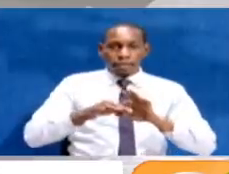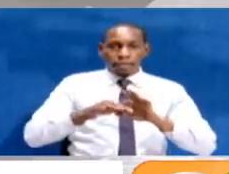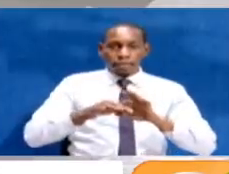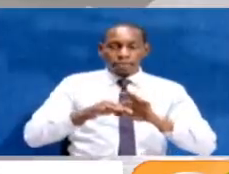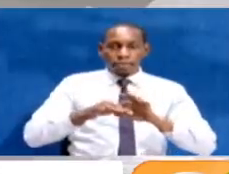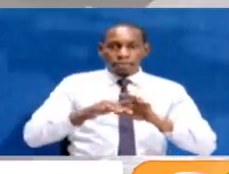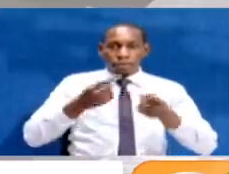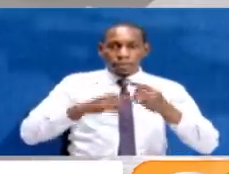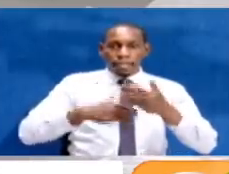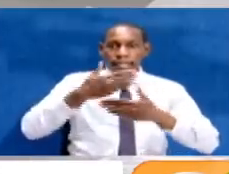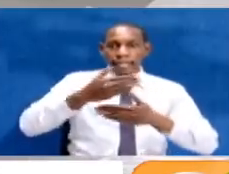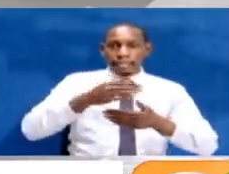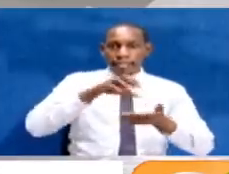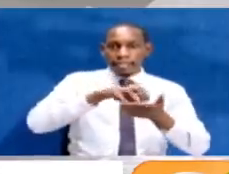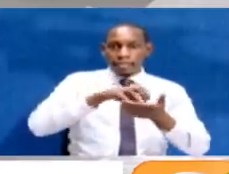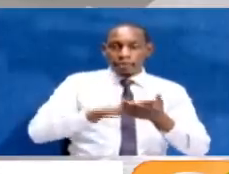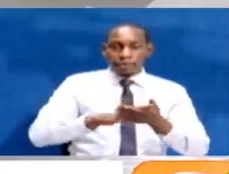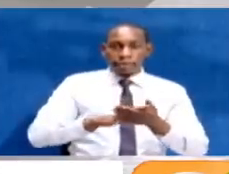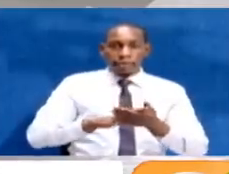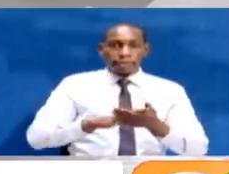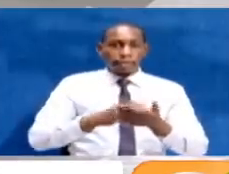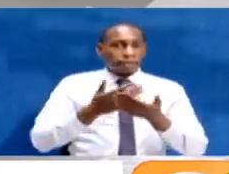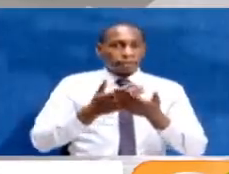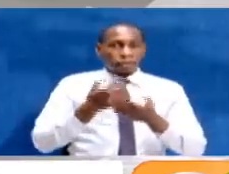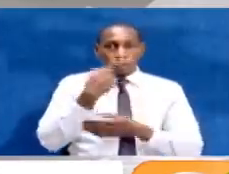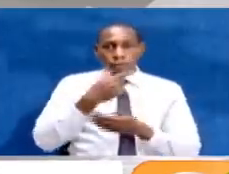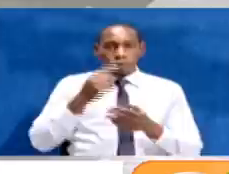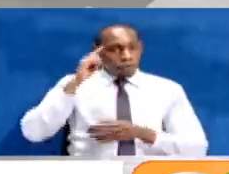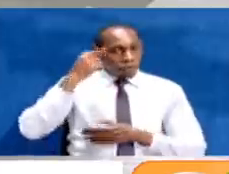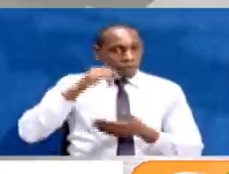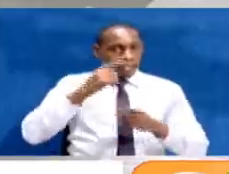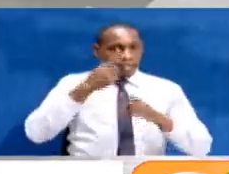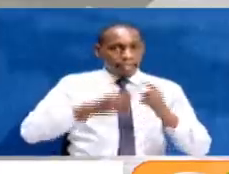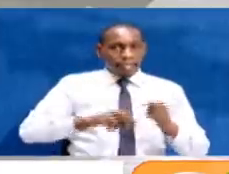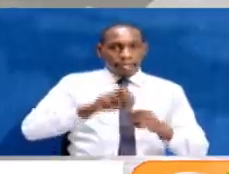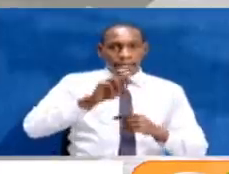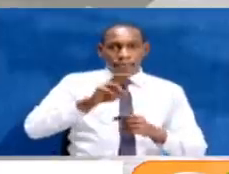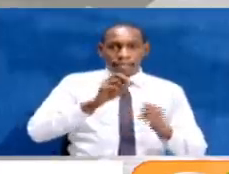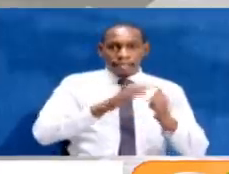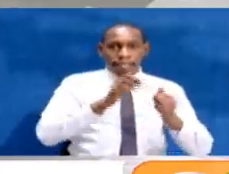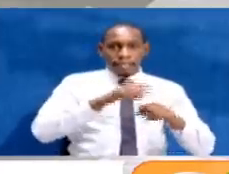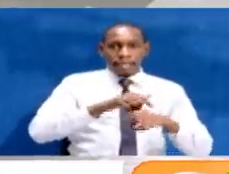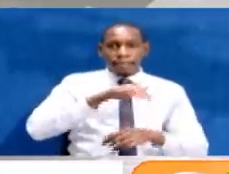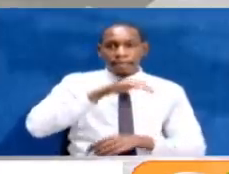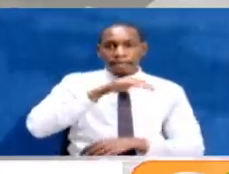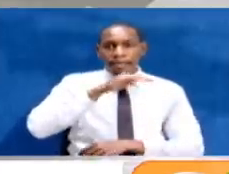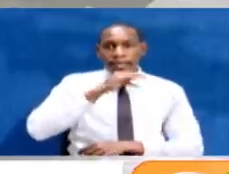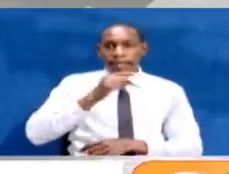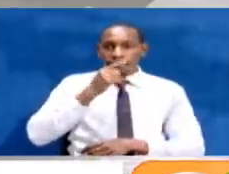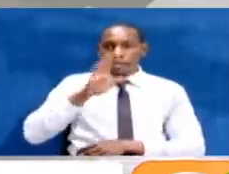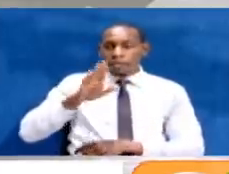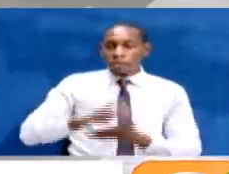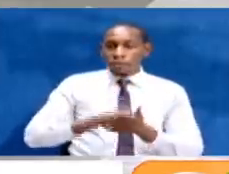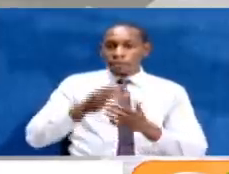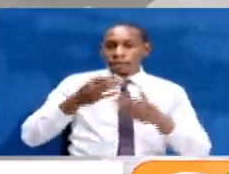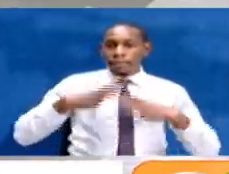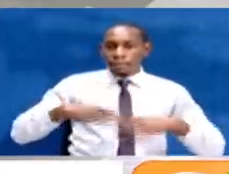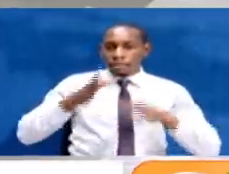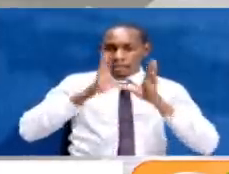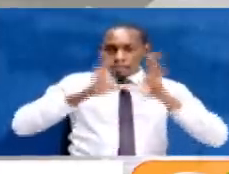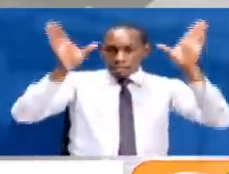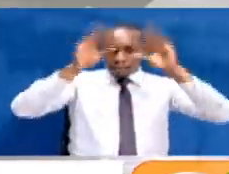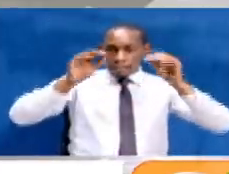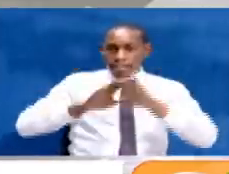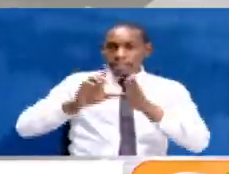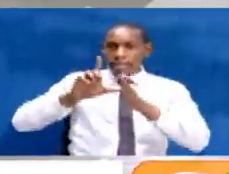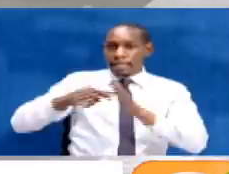next step? Who would have thought after 2018, when Raila Odinga was sworn in as the people's president, that a few short months later, him and the